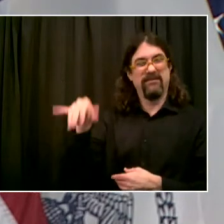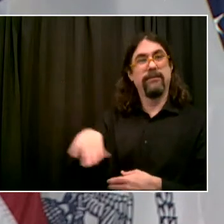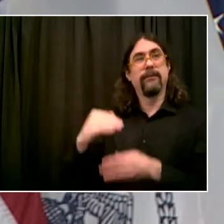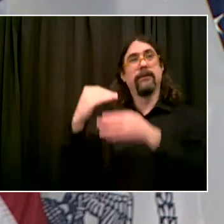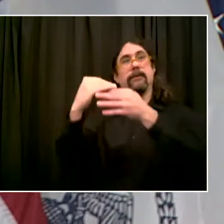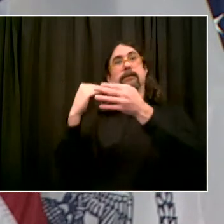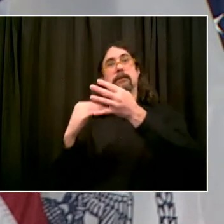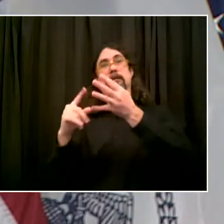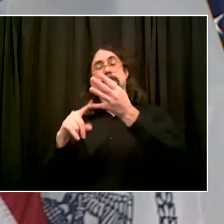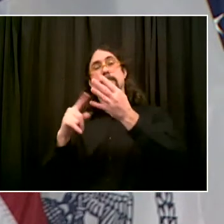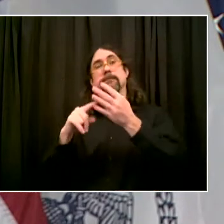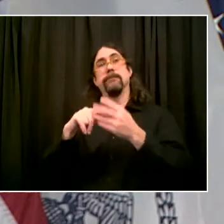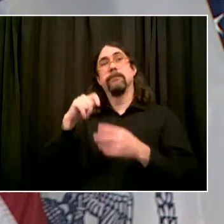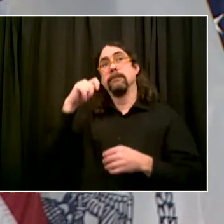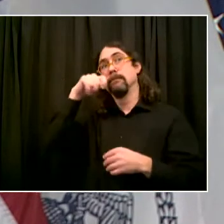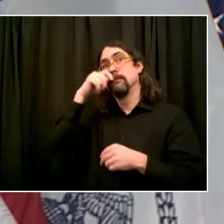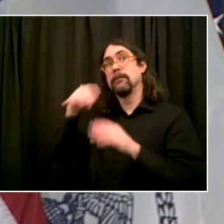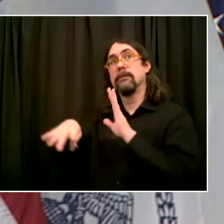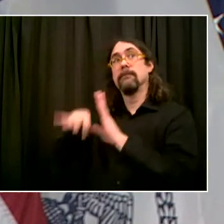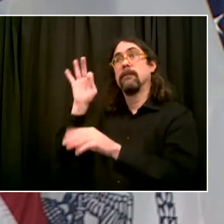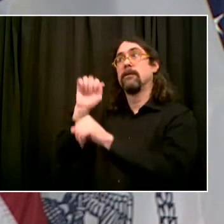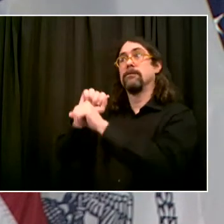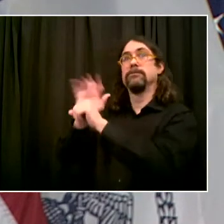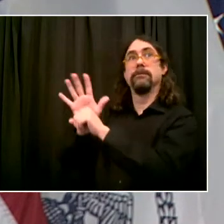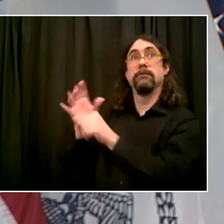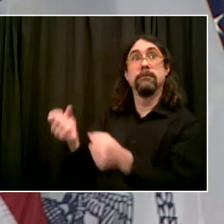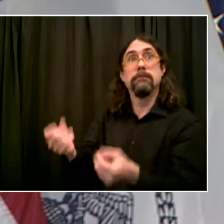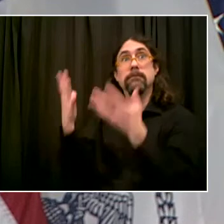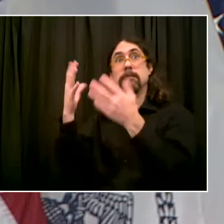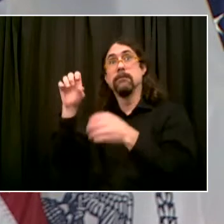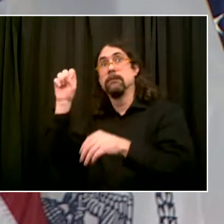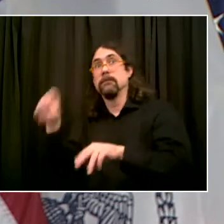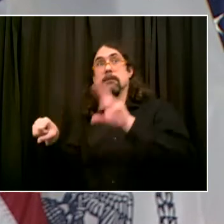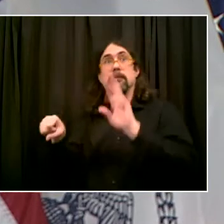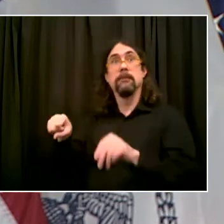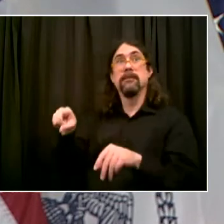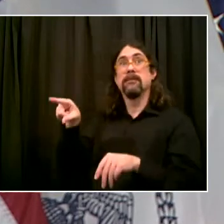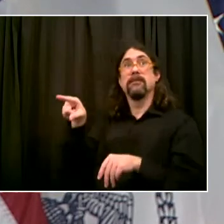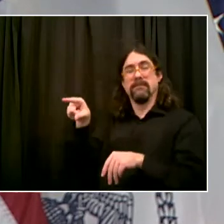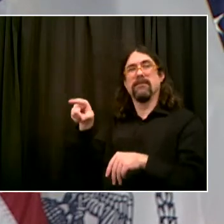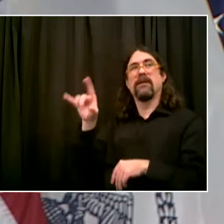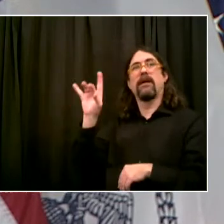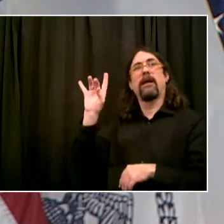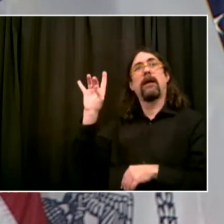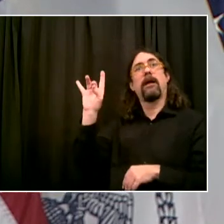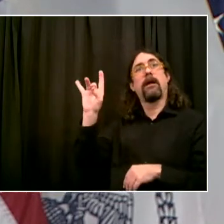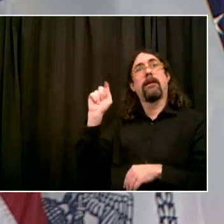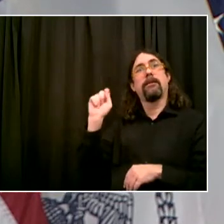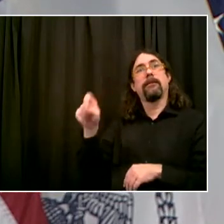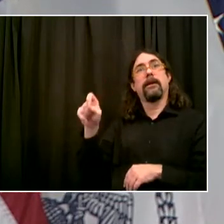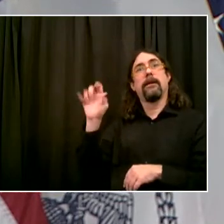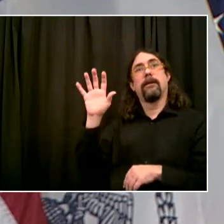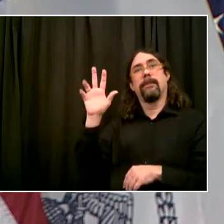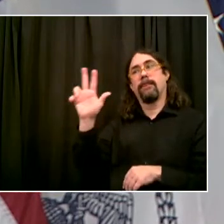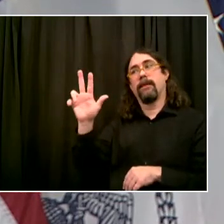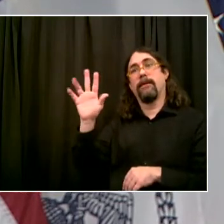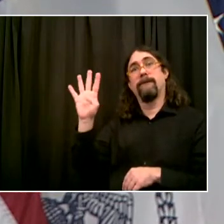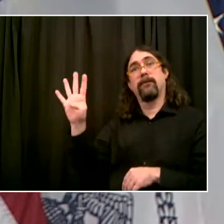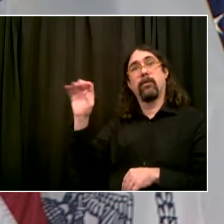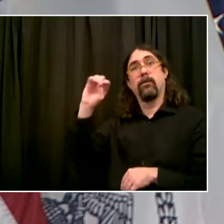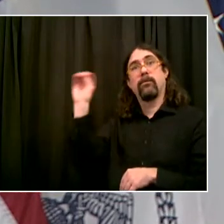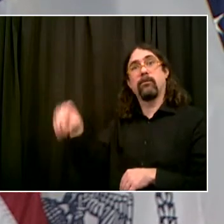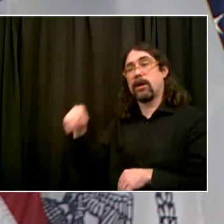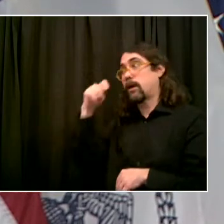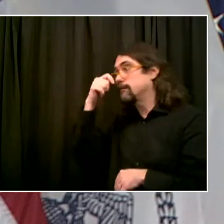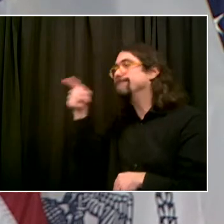rolling average, 8.34%. Again, all these numbers still very high. Real concern about the variants. This is another reason why we want to